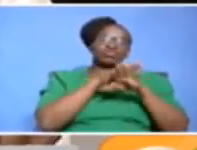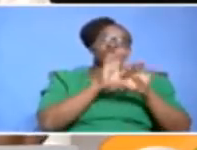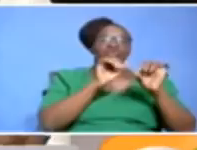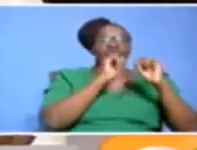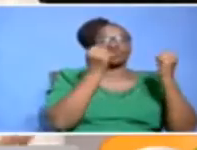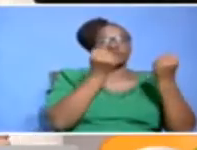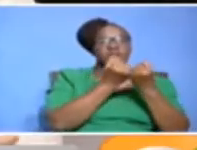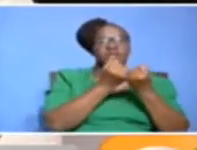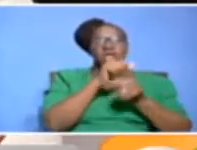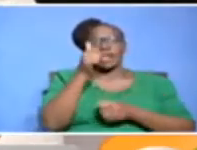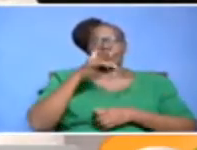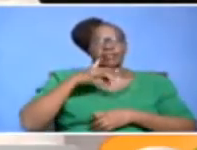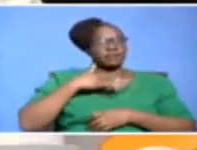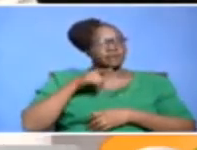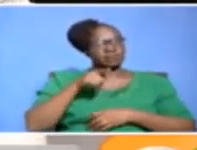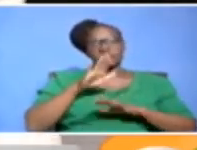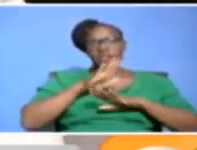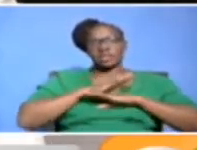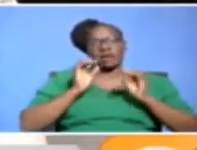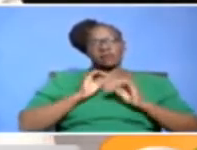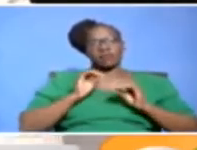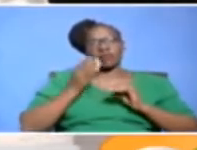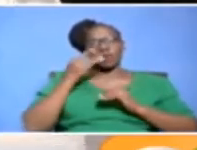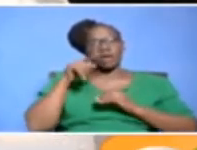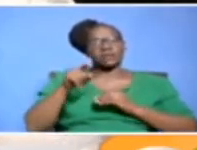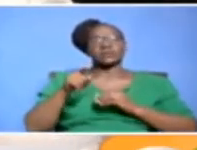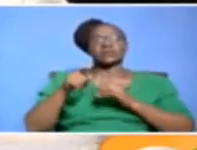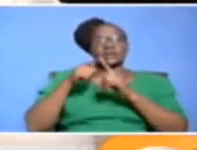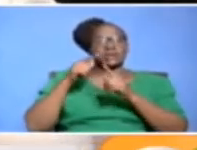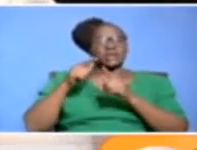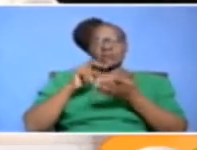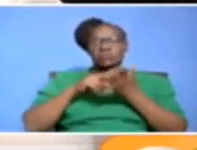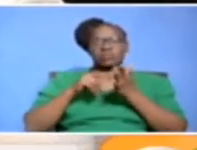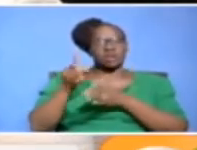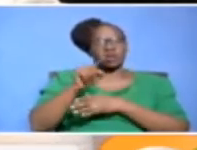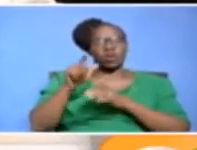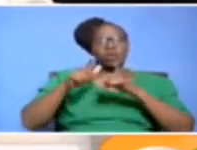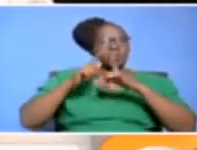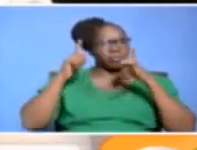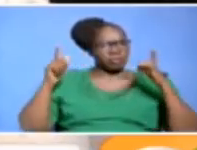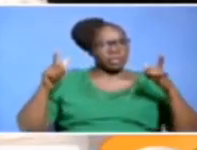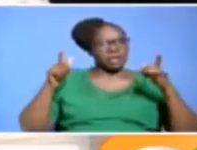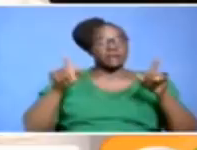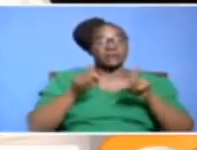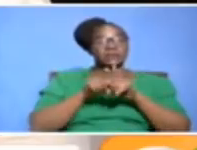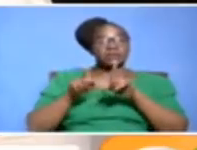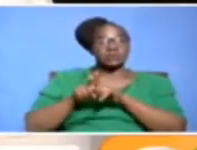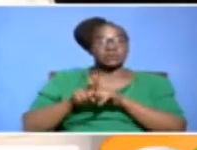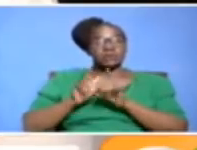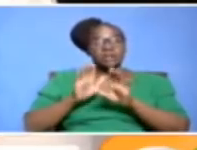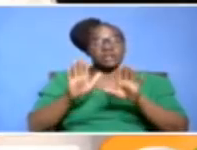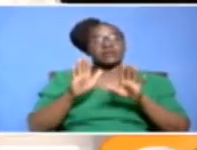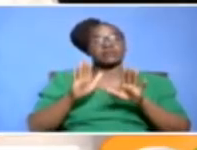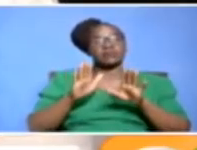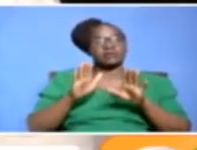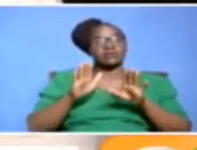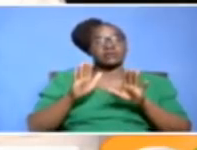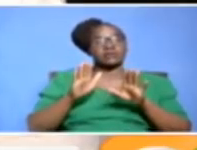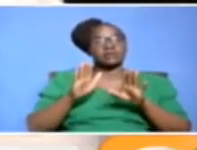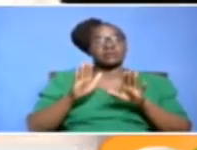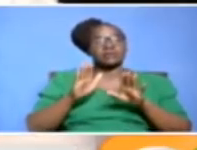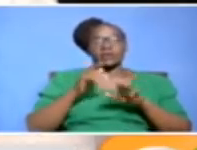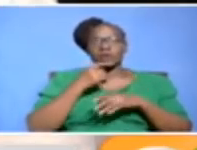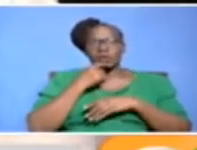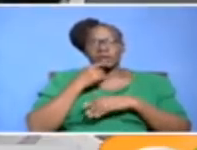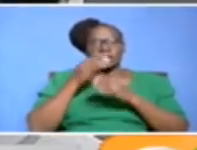feel that's not enough. The degree of what they did is quite serious, and it also leaves a mark in terms of what kind of person